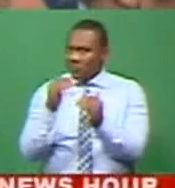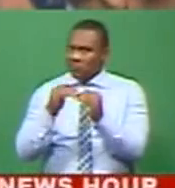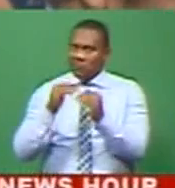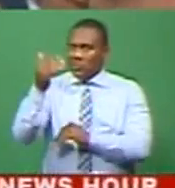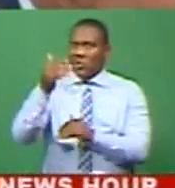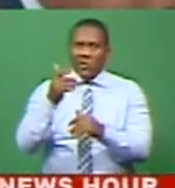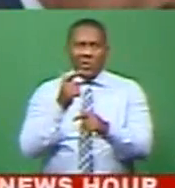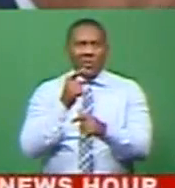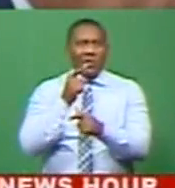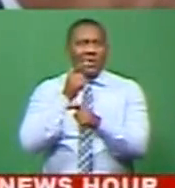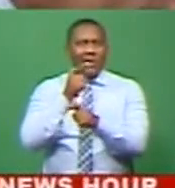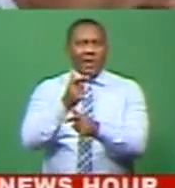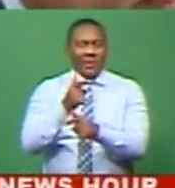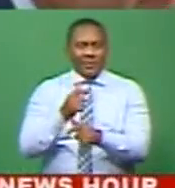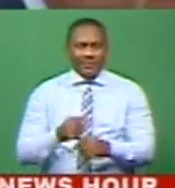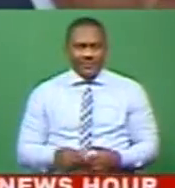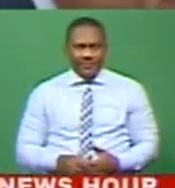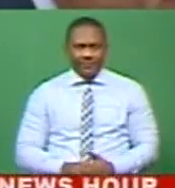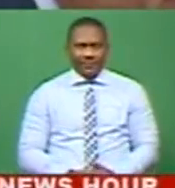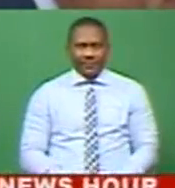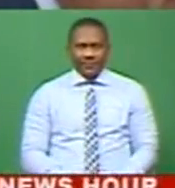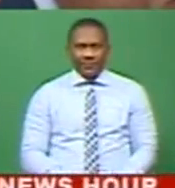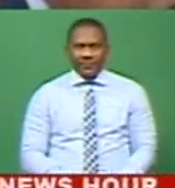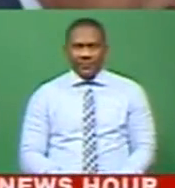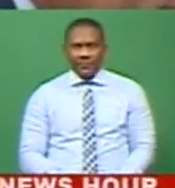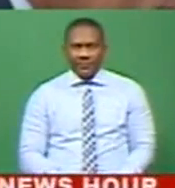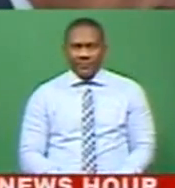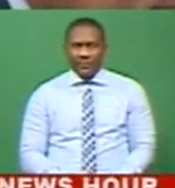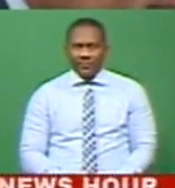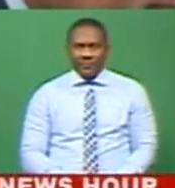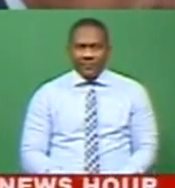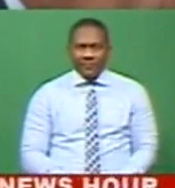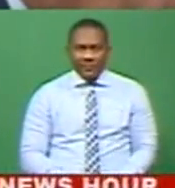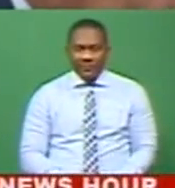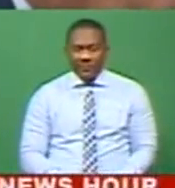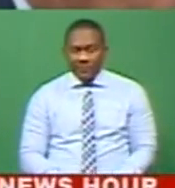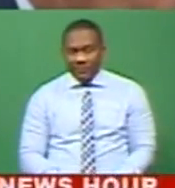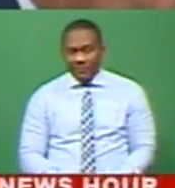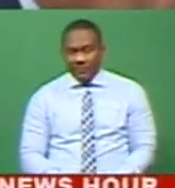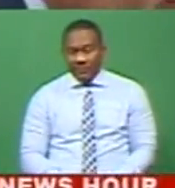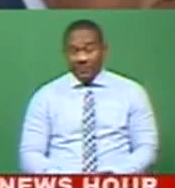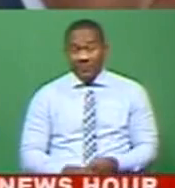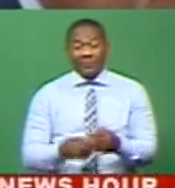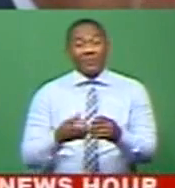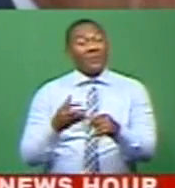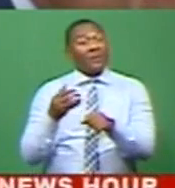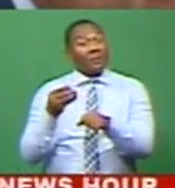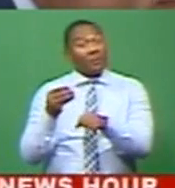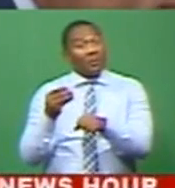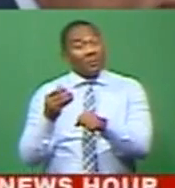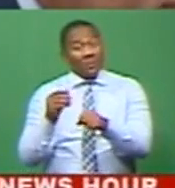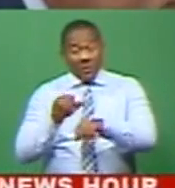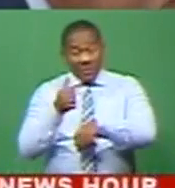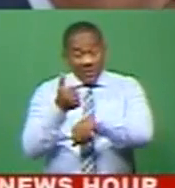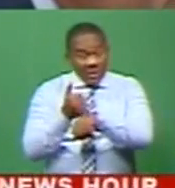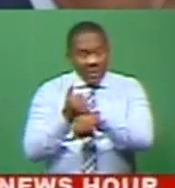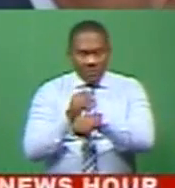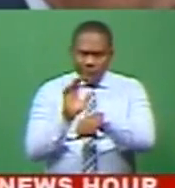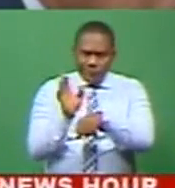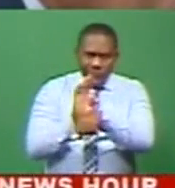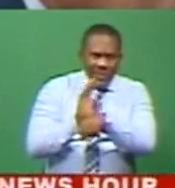long experience in helping setting up businesses and giving advice and